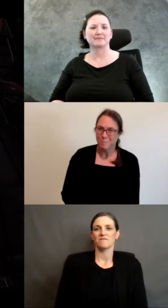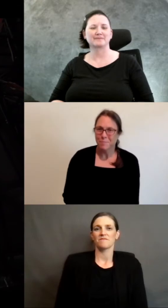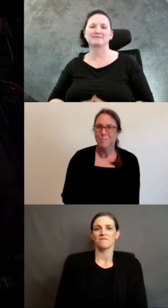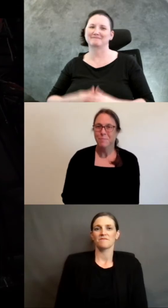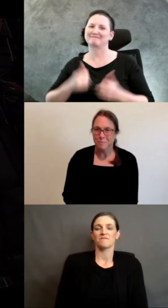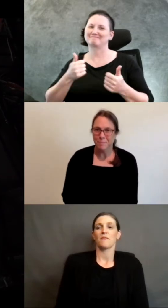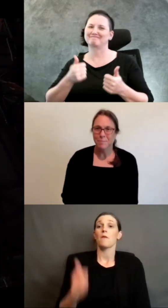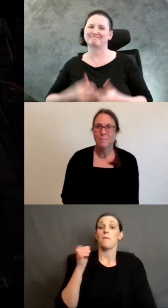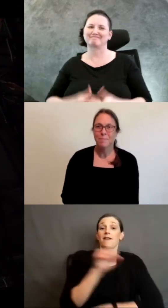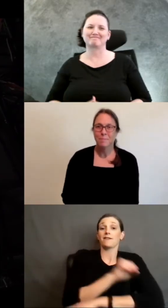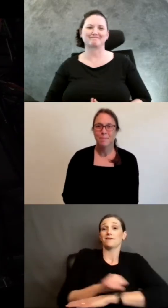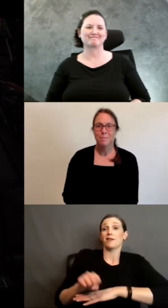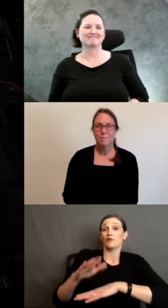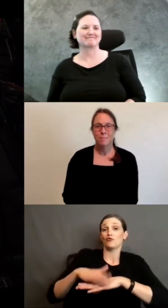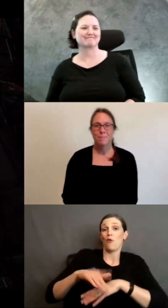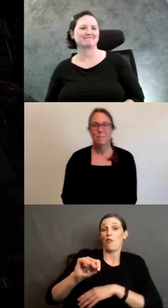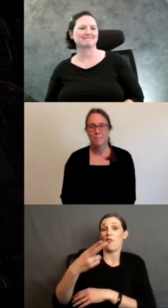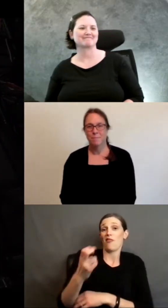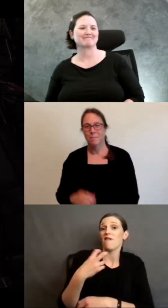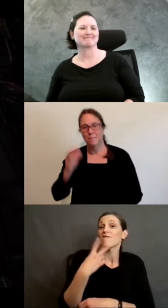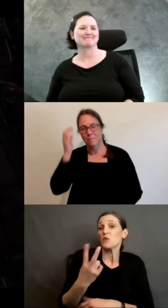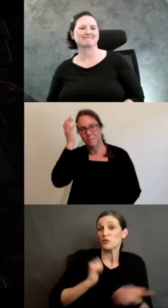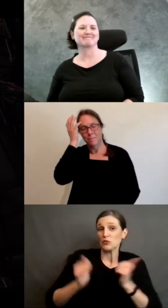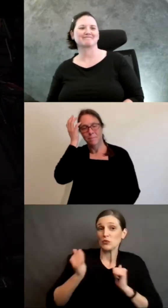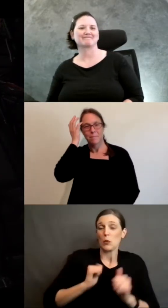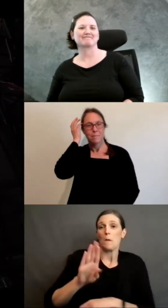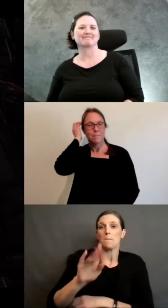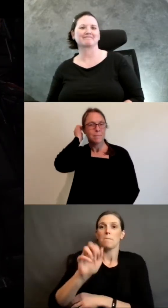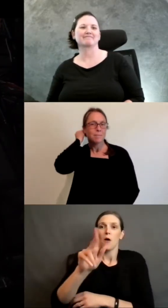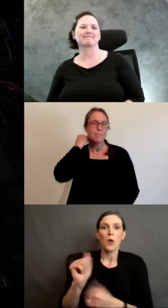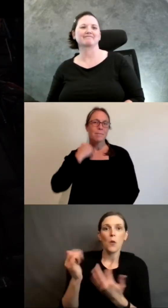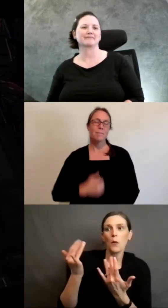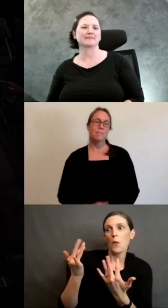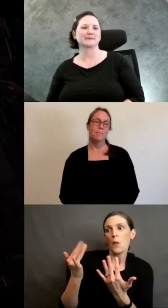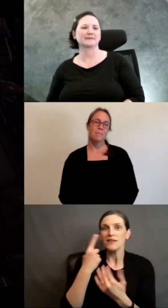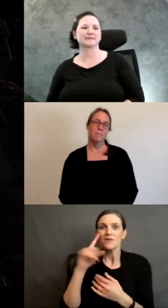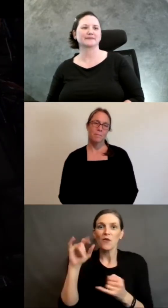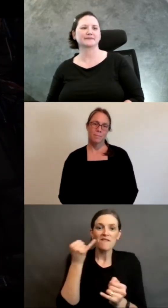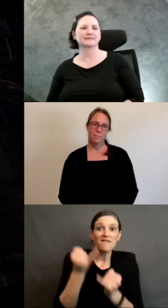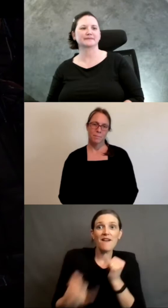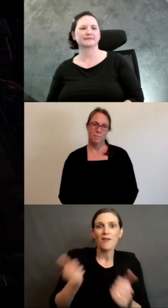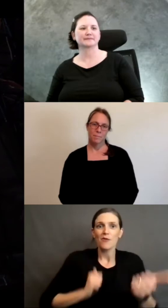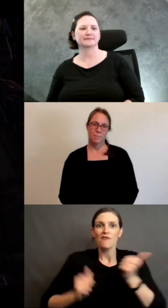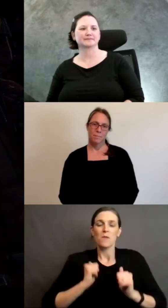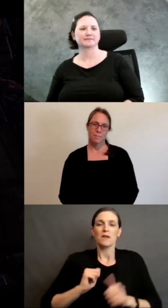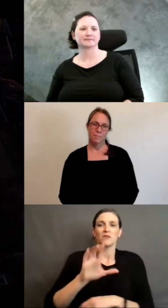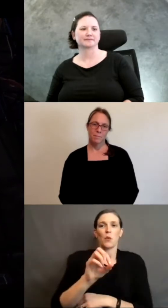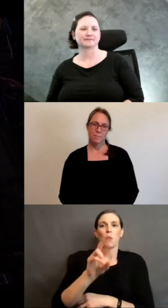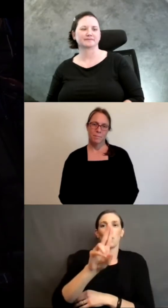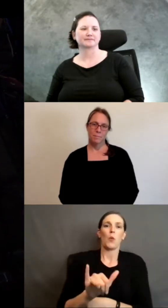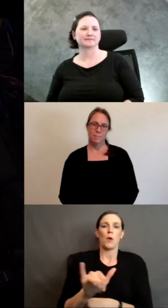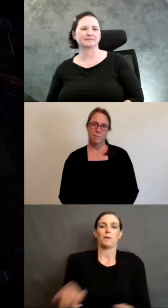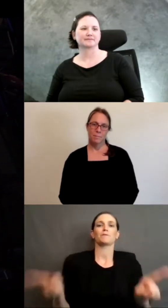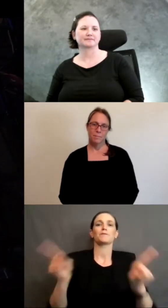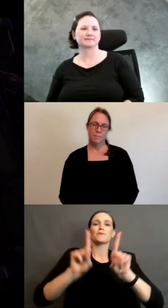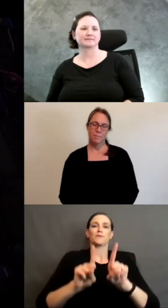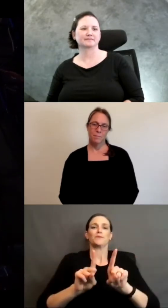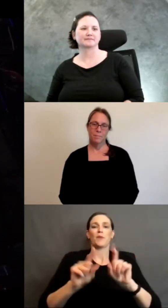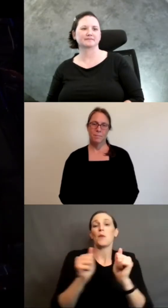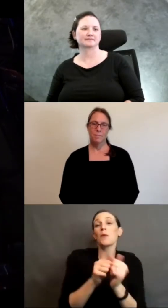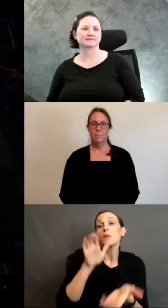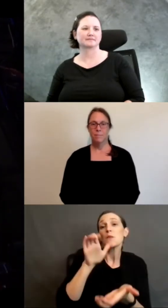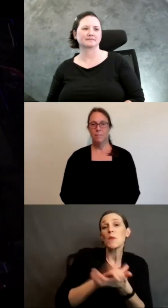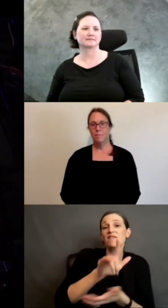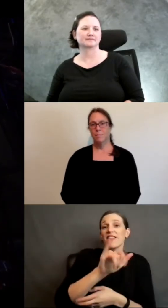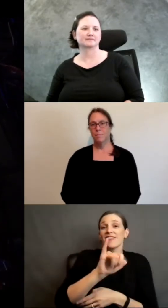Backstage at The Voice, Barbara waits to go on for her final performance. Corey stands next to her with his wife Liz